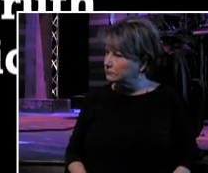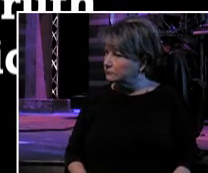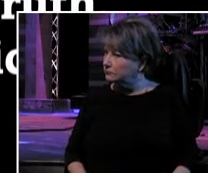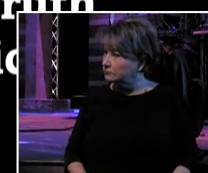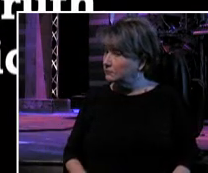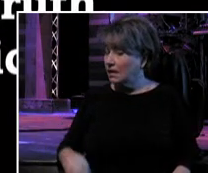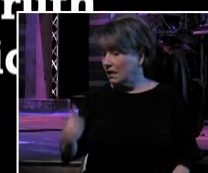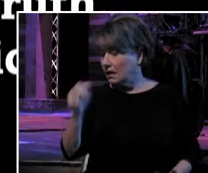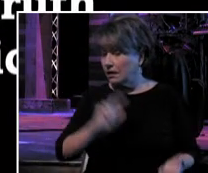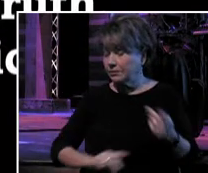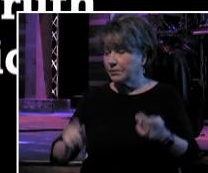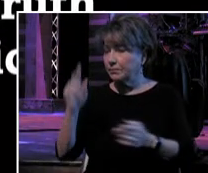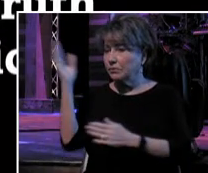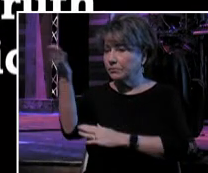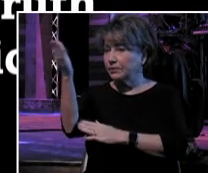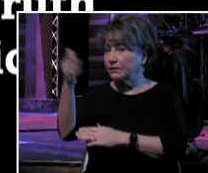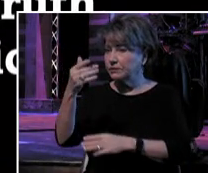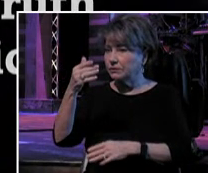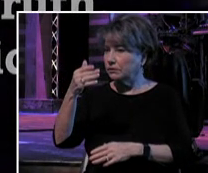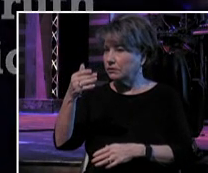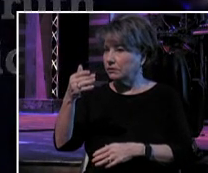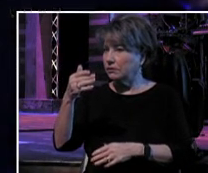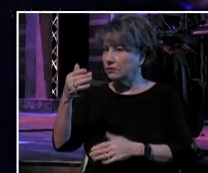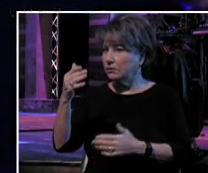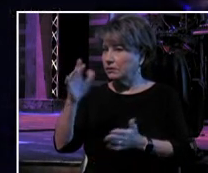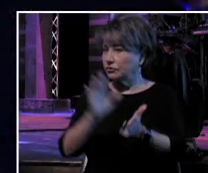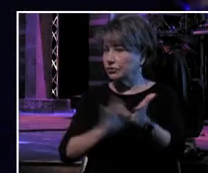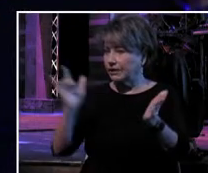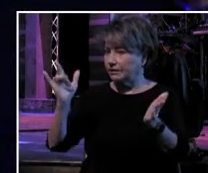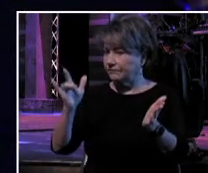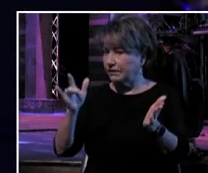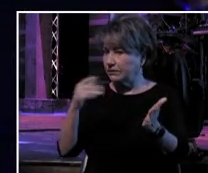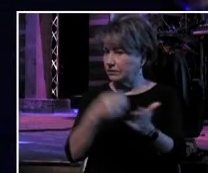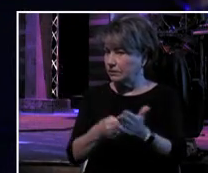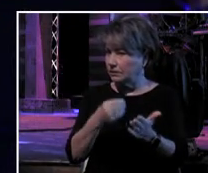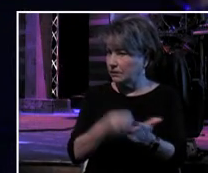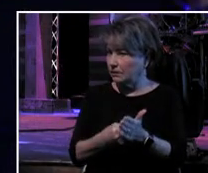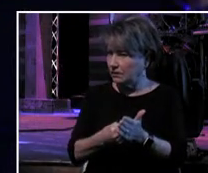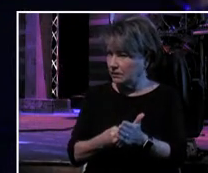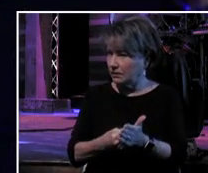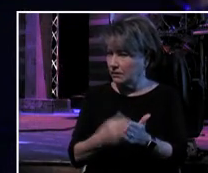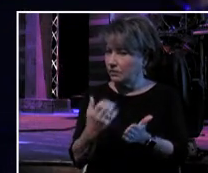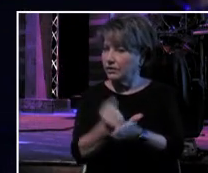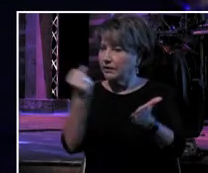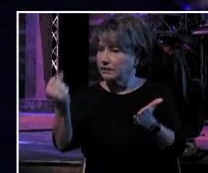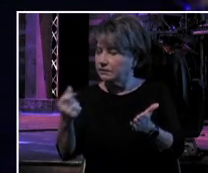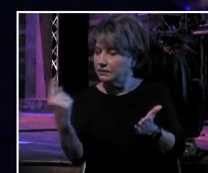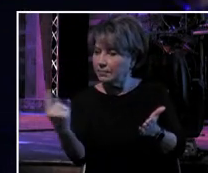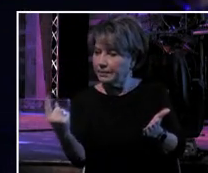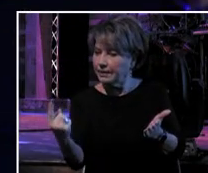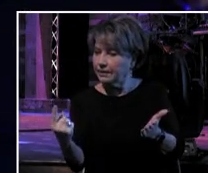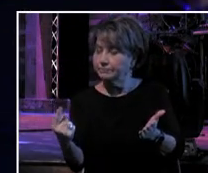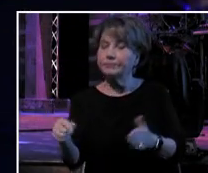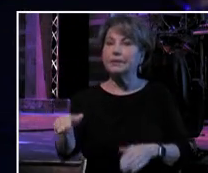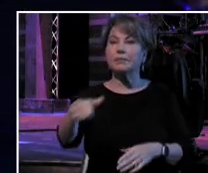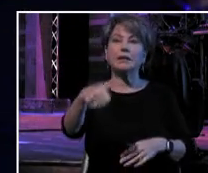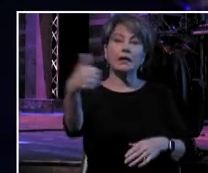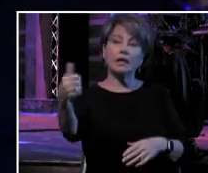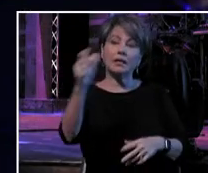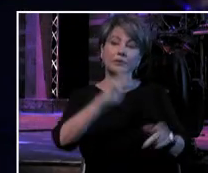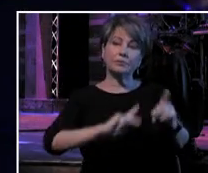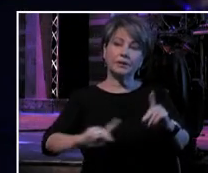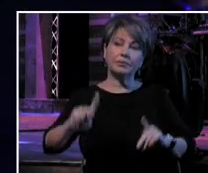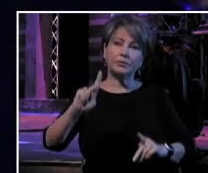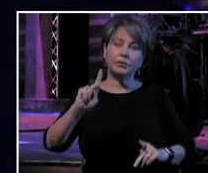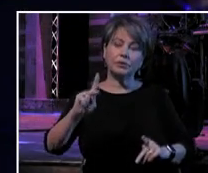gospel for what it could get them. Others were preaching because it really was the gospel. That was the